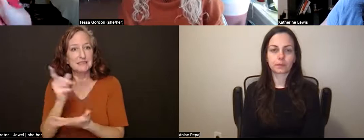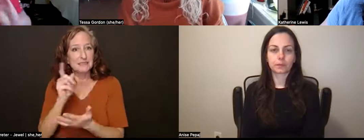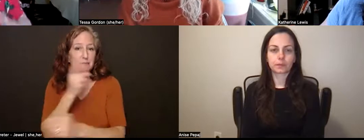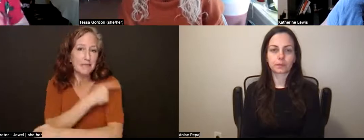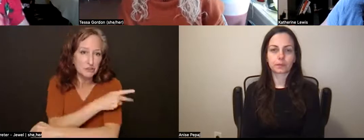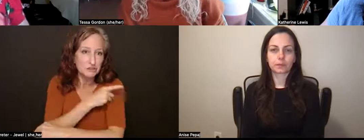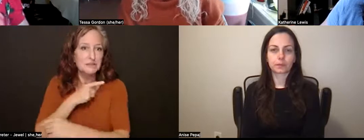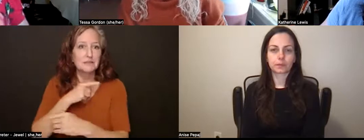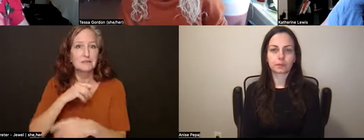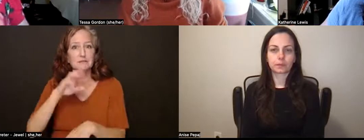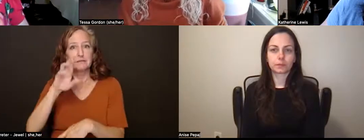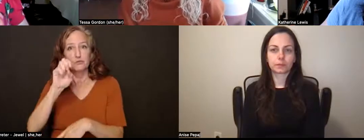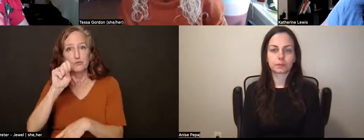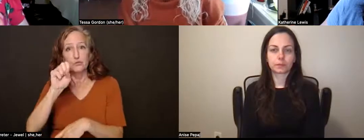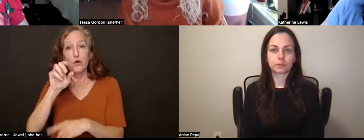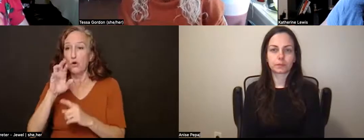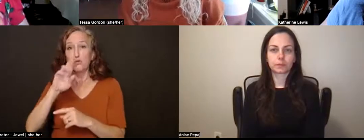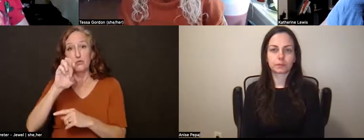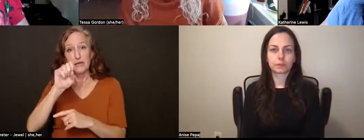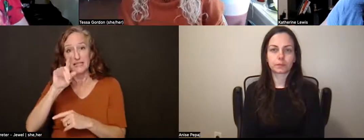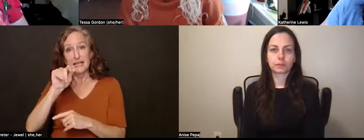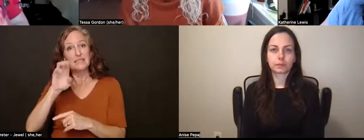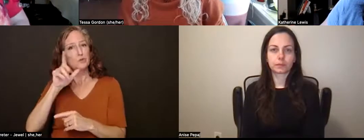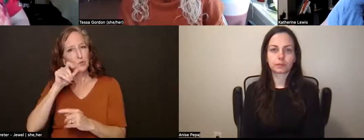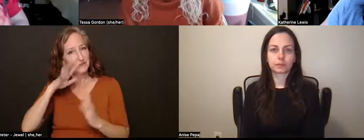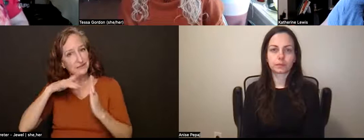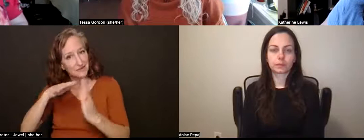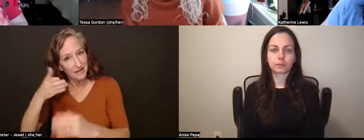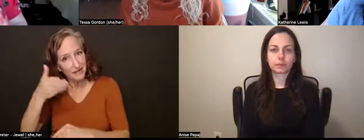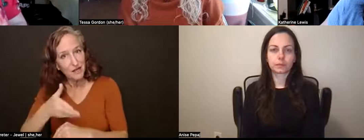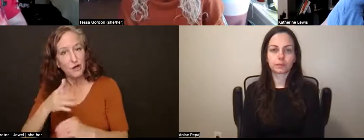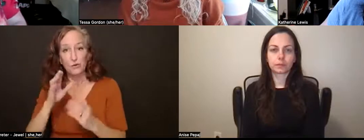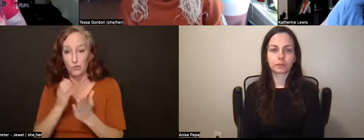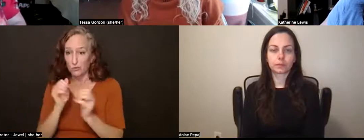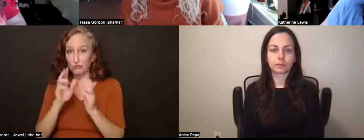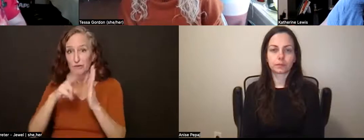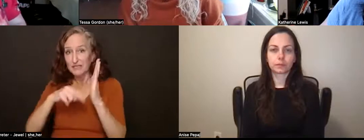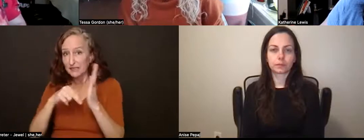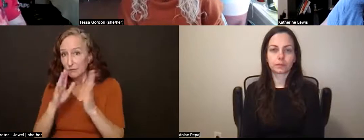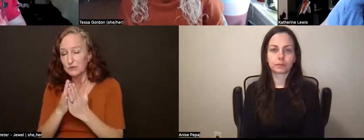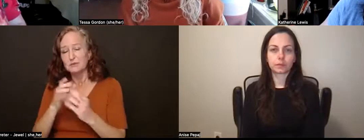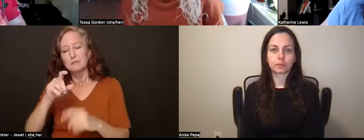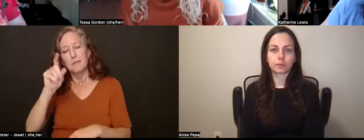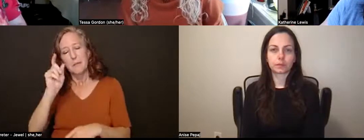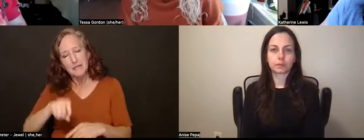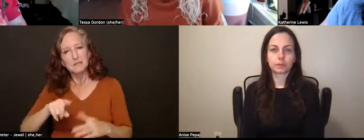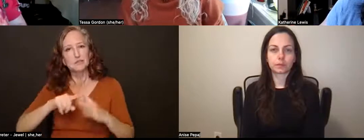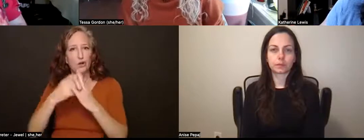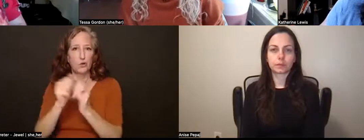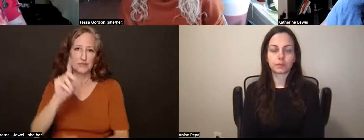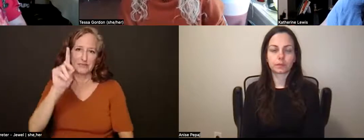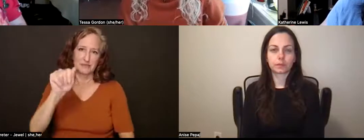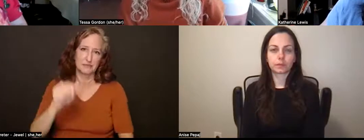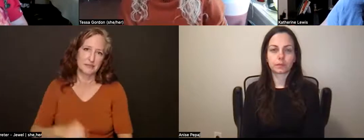or the students that are going to be learning from the textbooks, you need to start with that disability factor, that you can